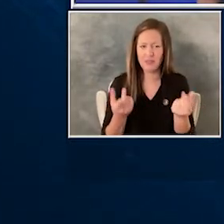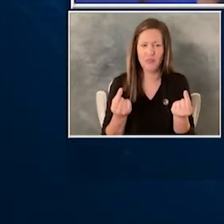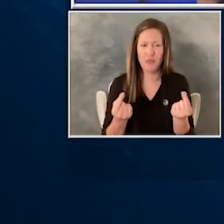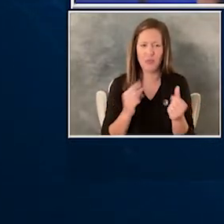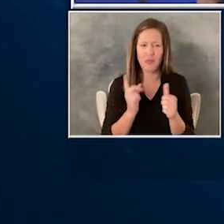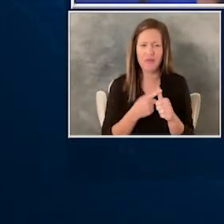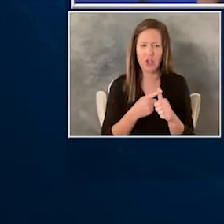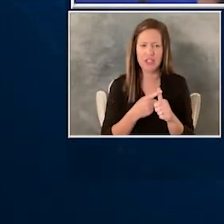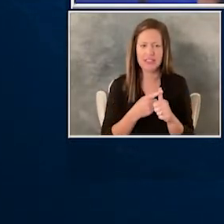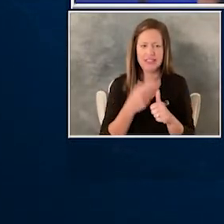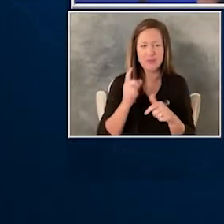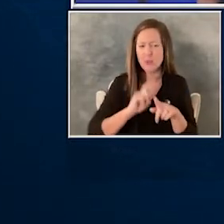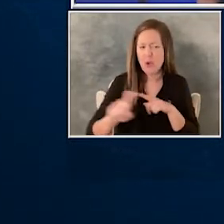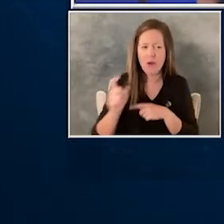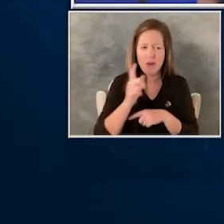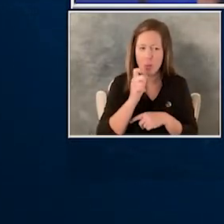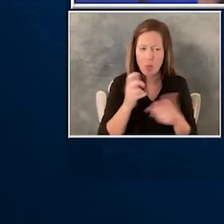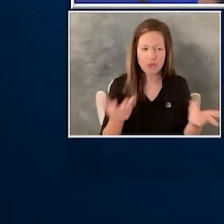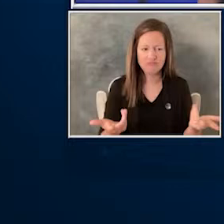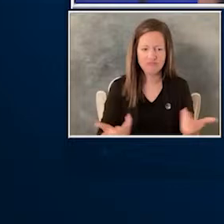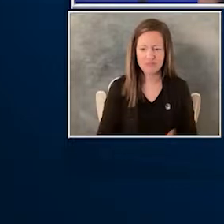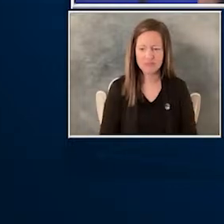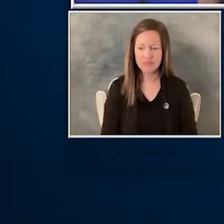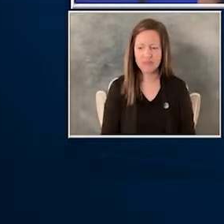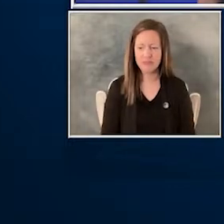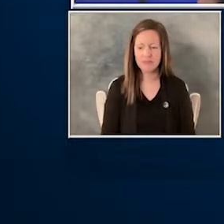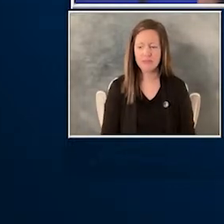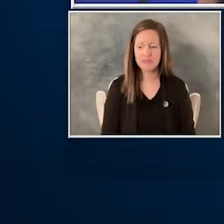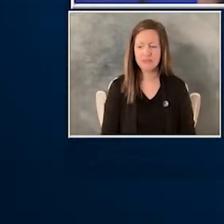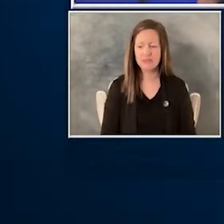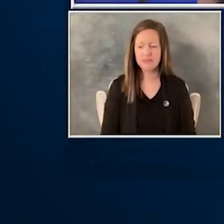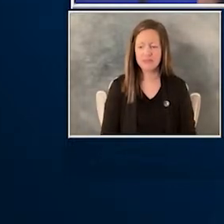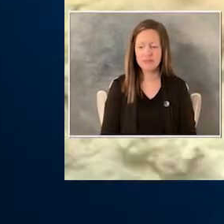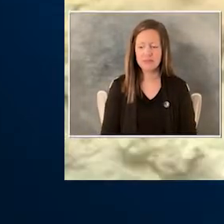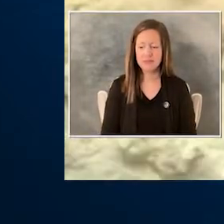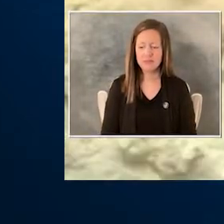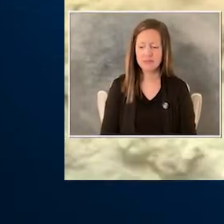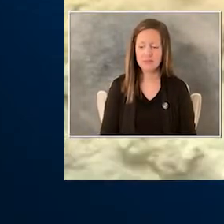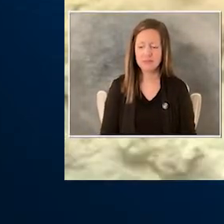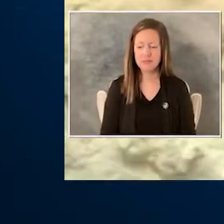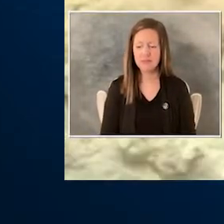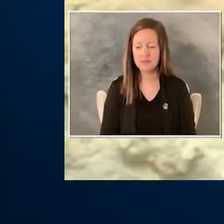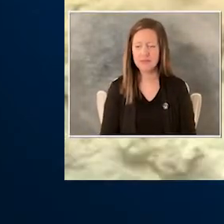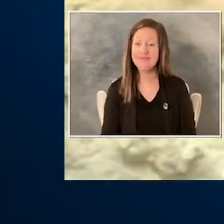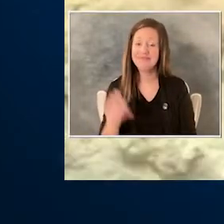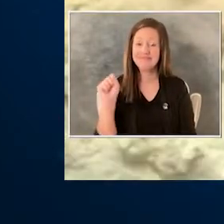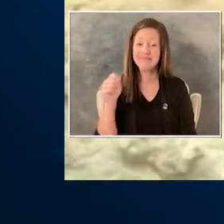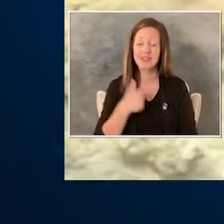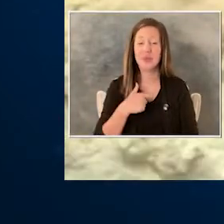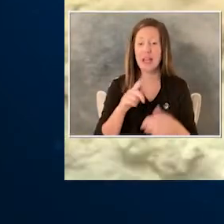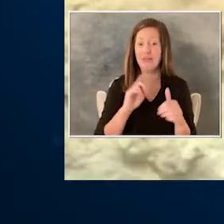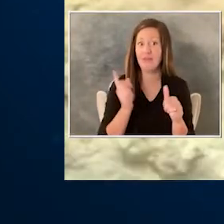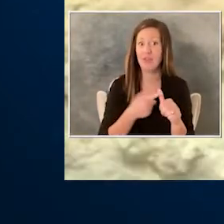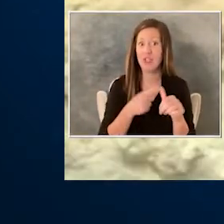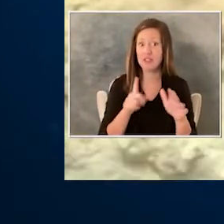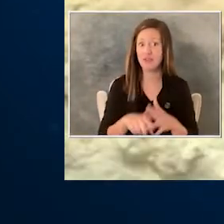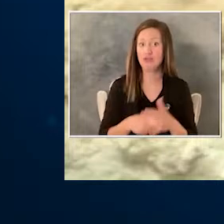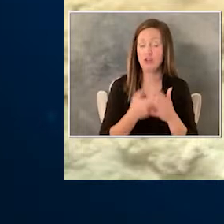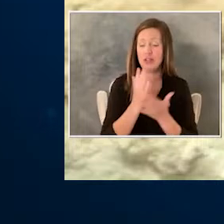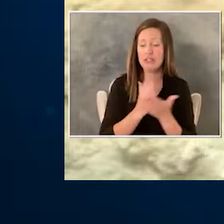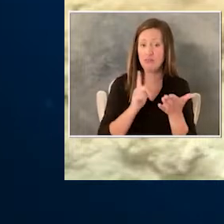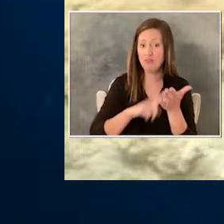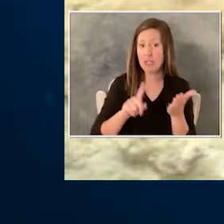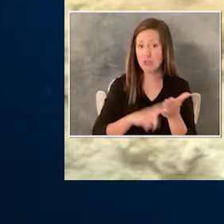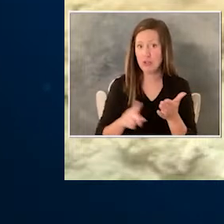first call that you placed to? Yeah, I initially did, some research to look at the different